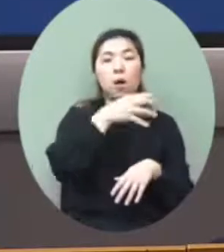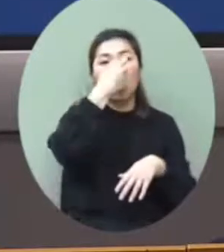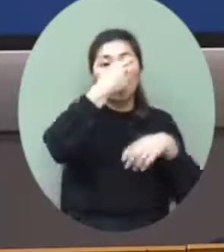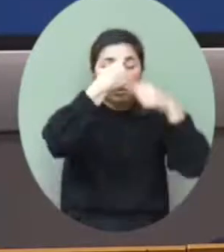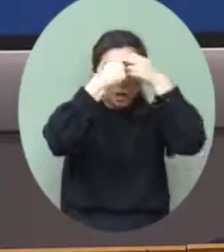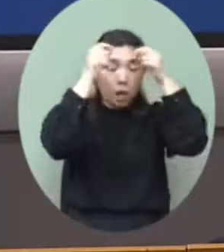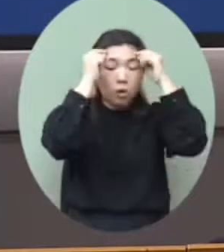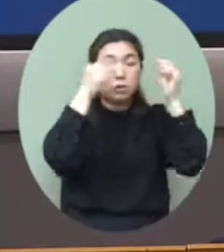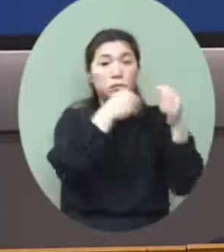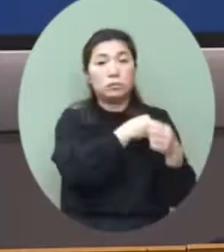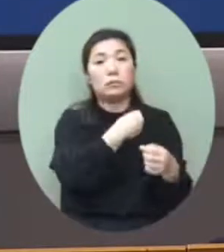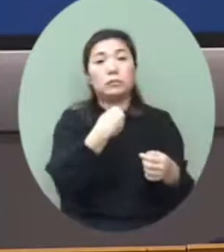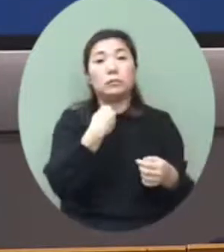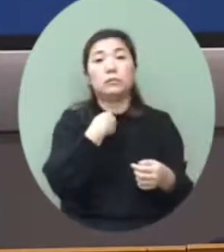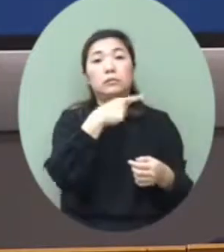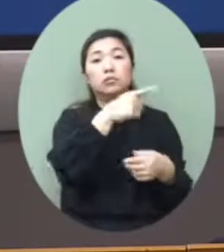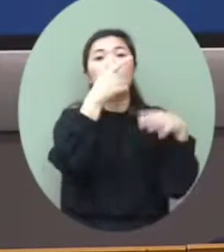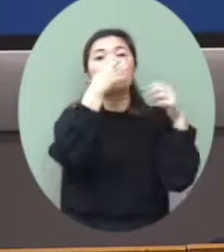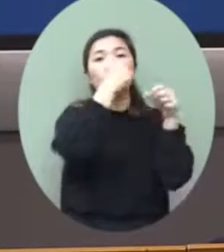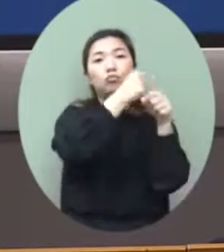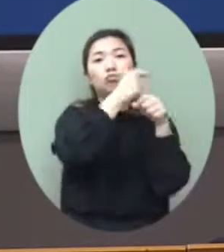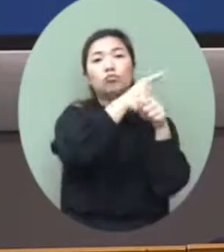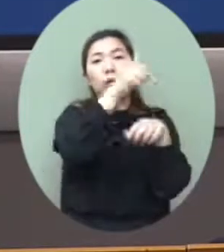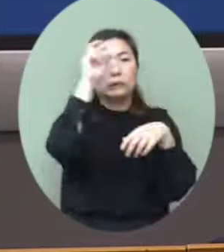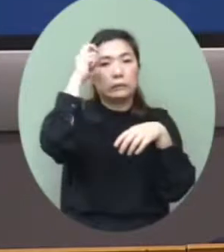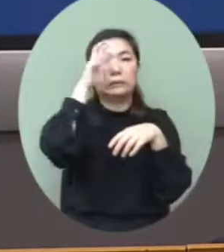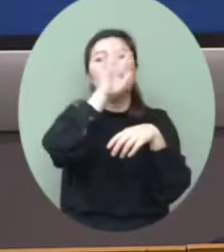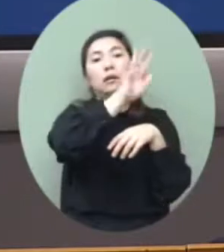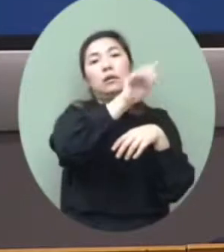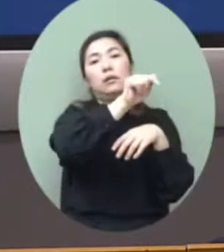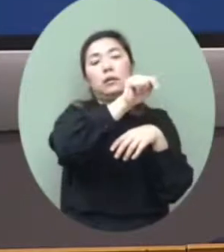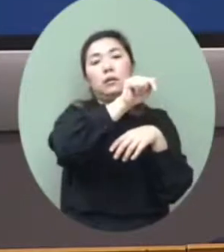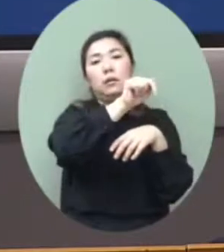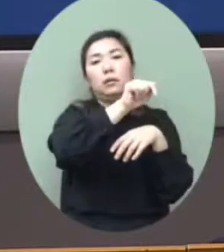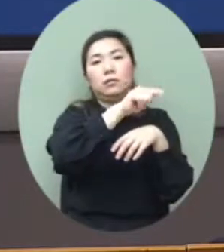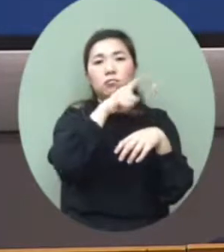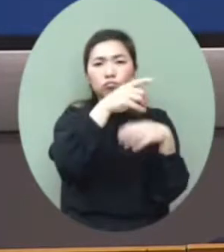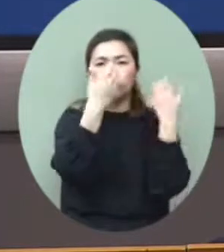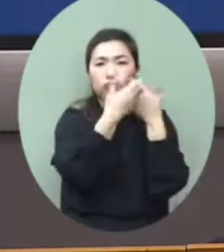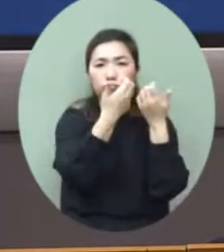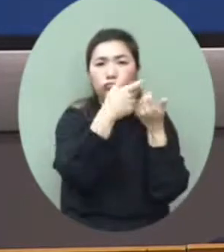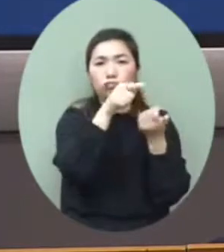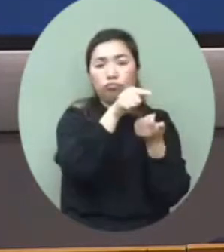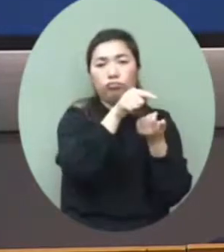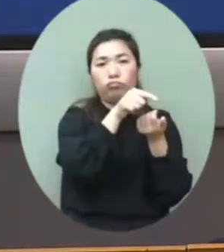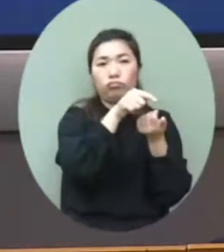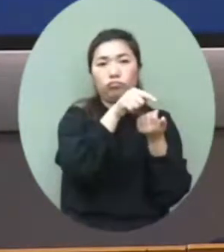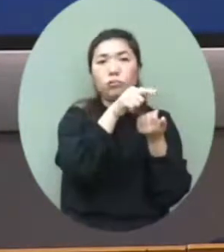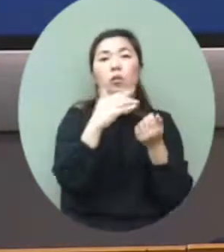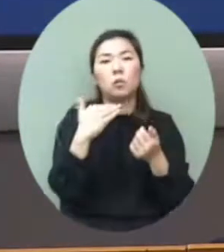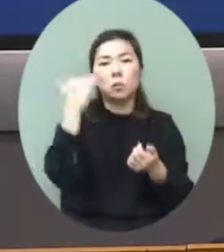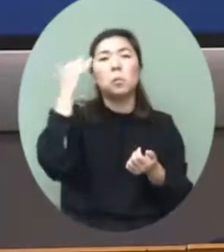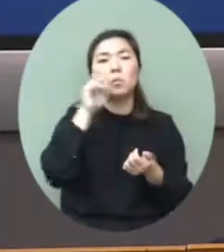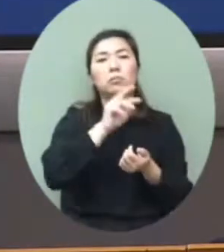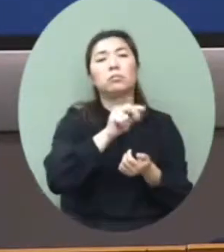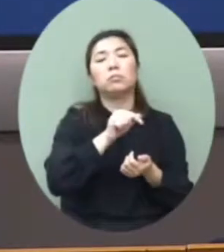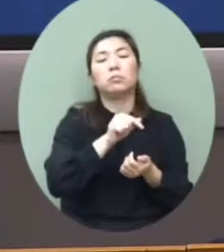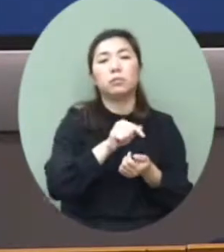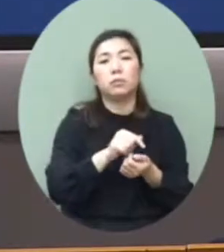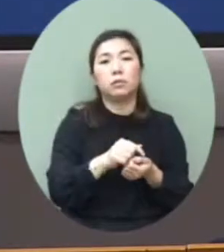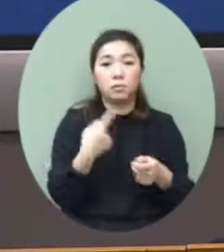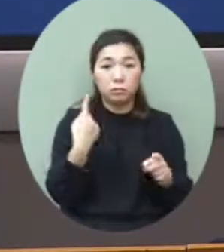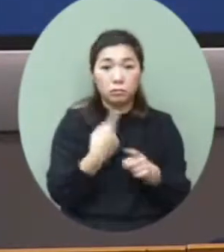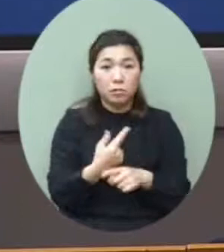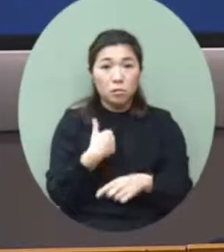from the high numbers that we have seen, it will not be a surprise that there are still a lot